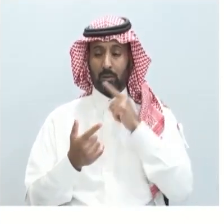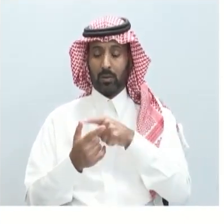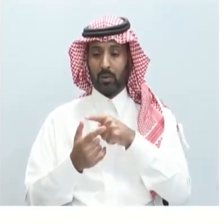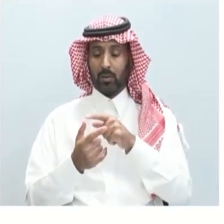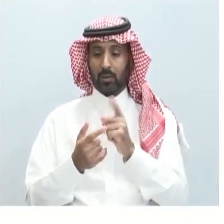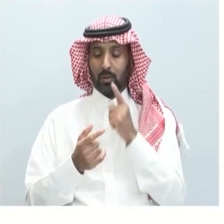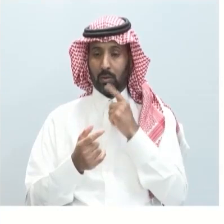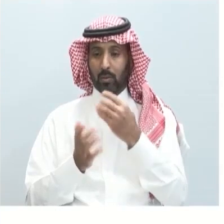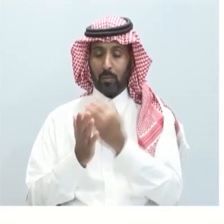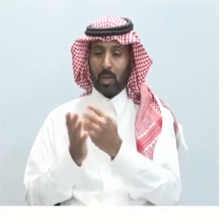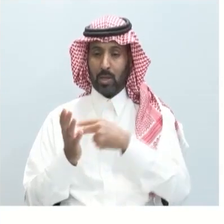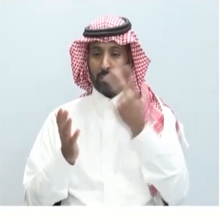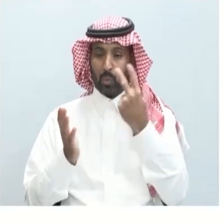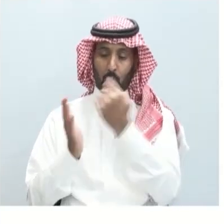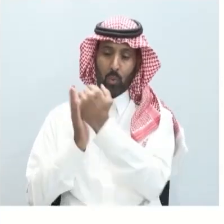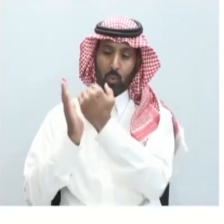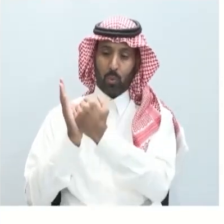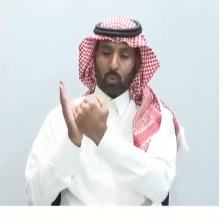accommodate in paragraph 2.